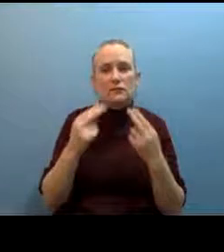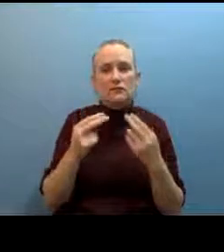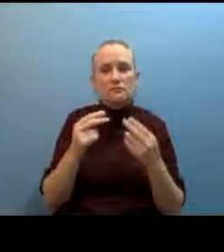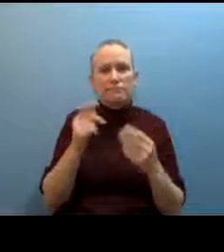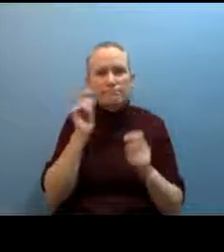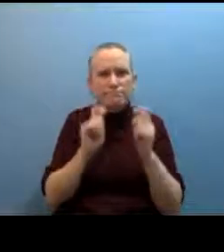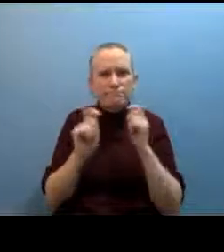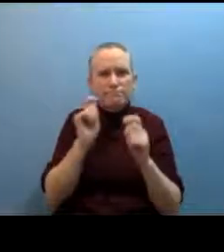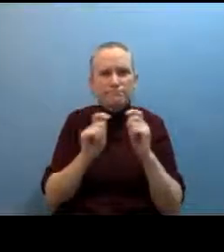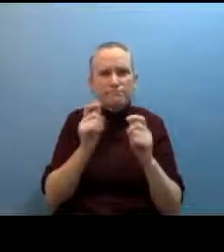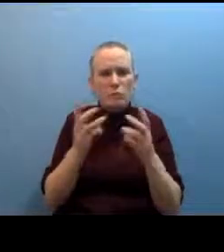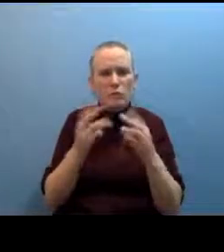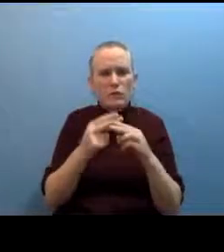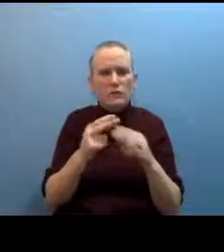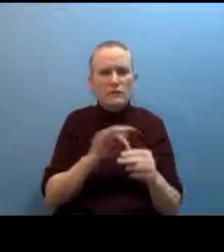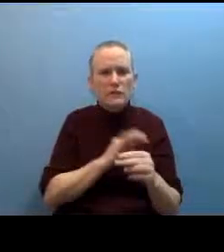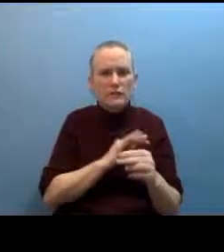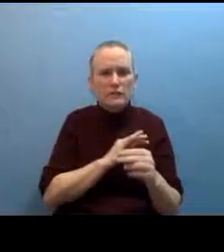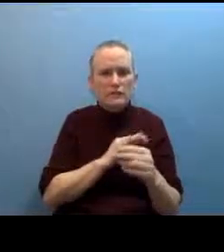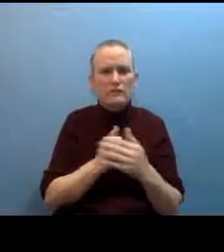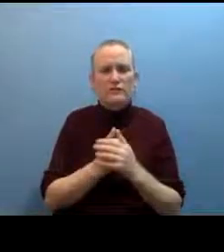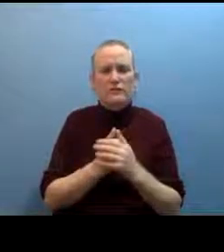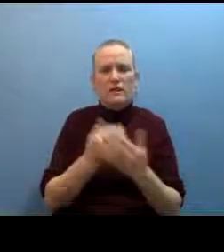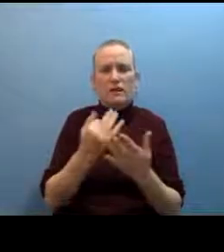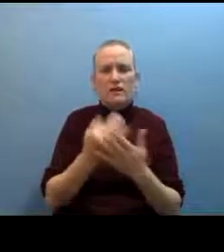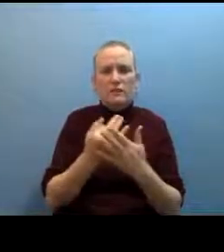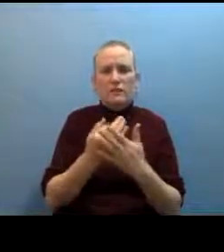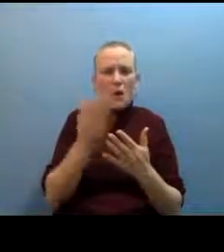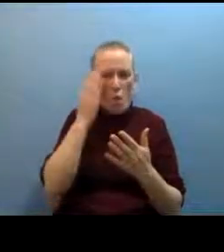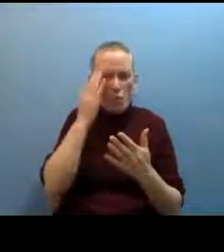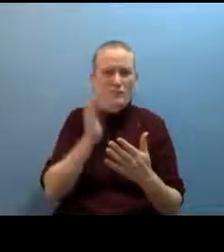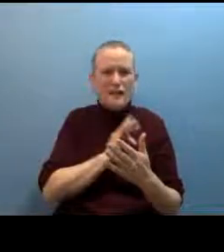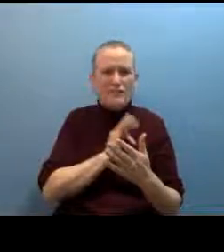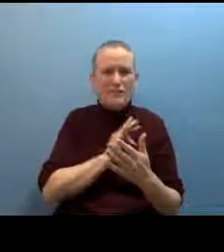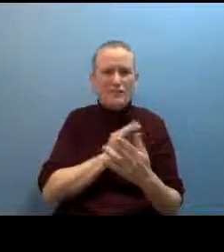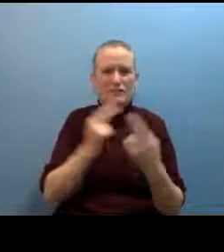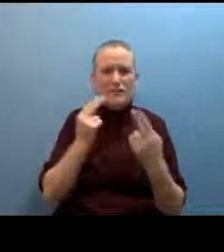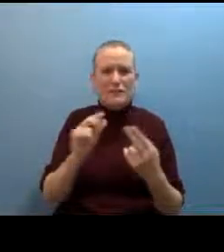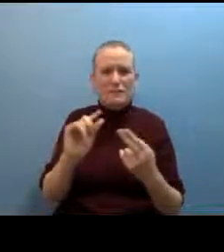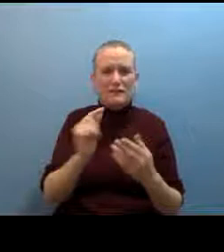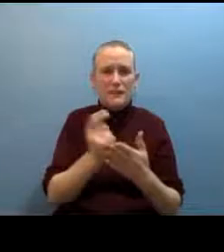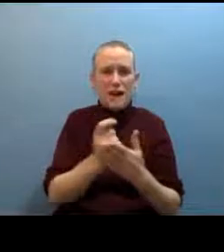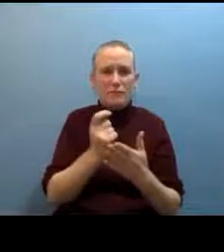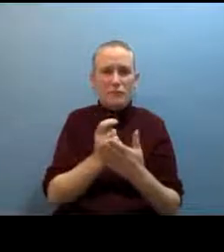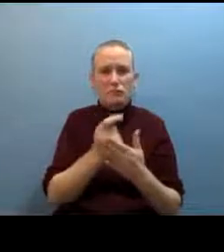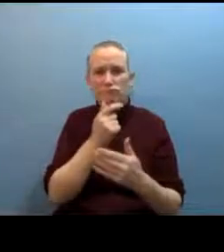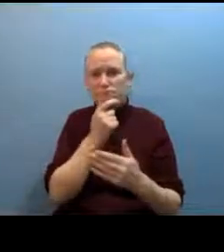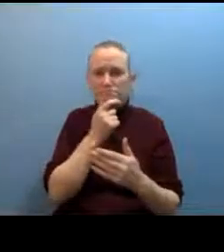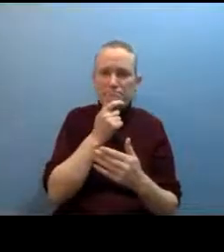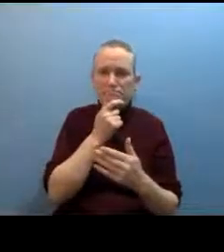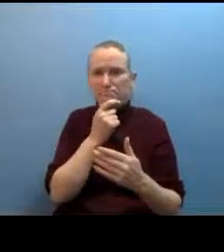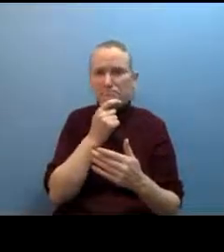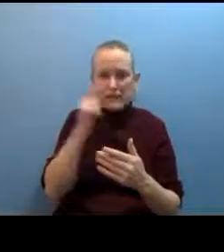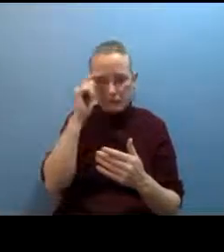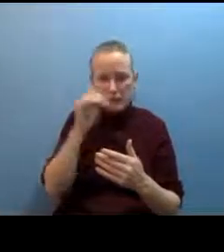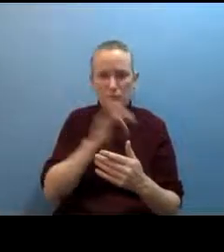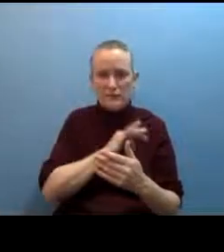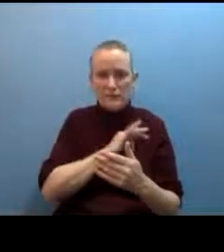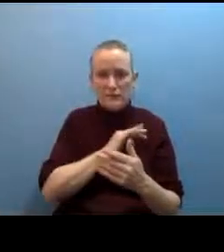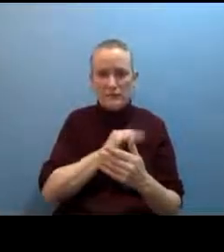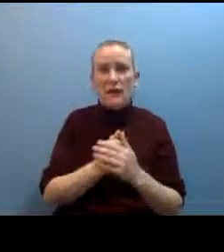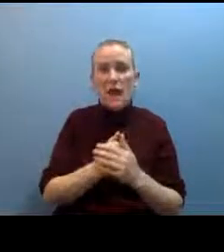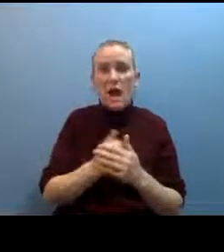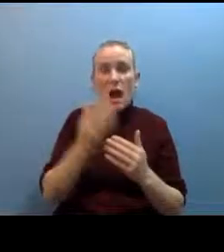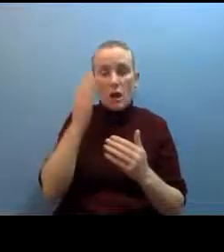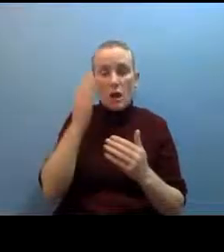answers. They maybe just need a little bit of guidance or support or time to figure it out for themselves. And we know that if you tell a young